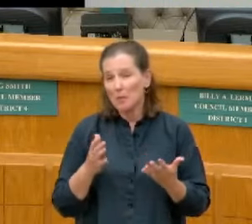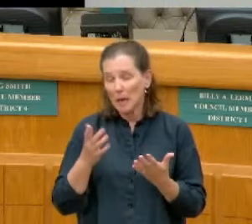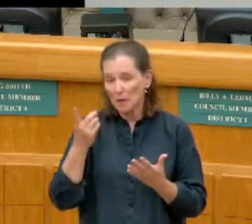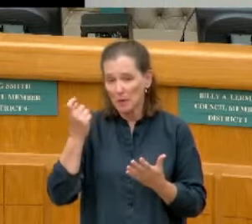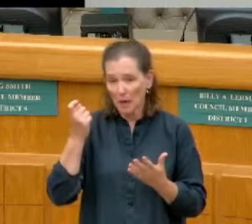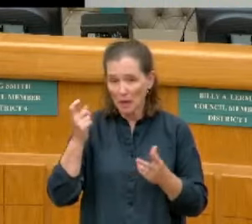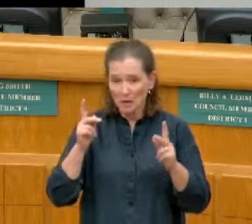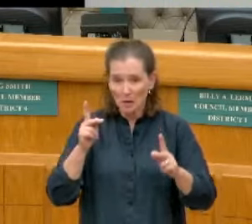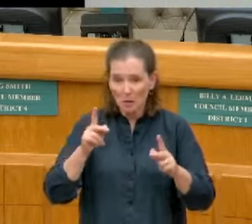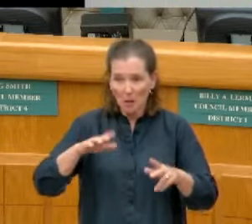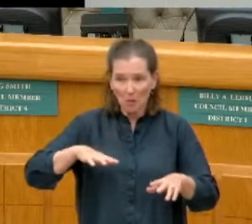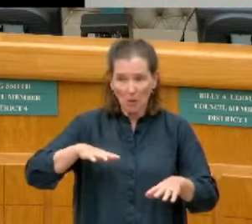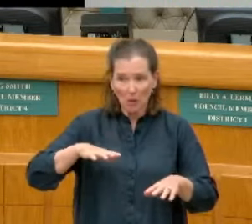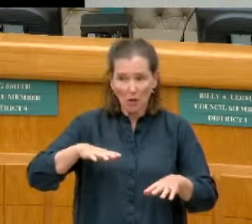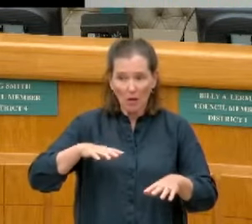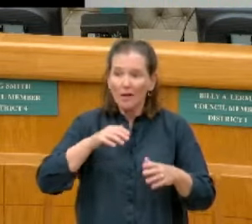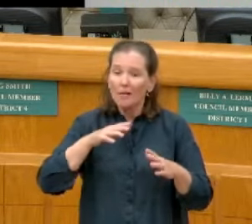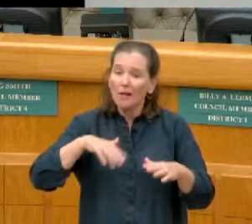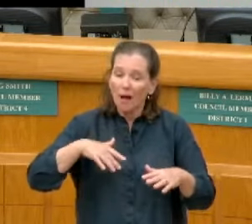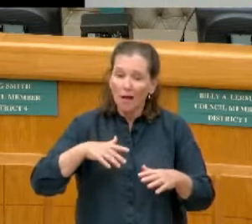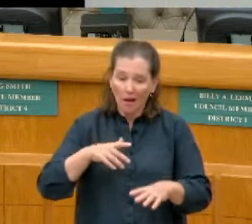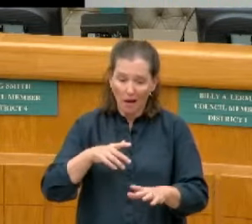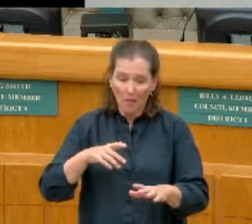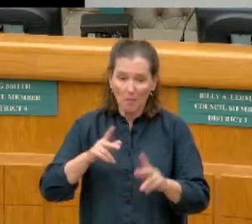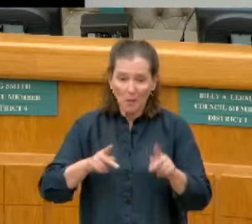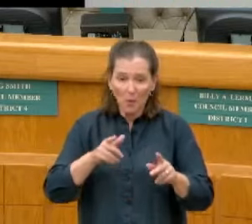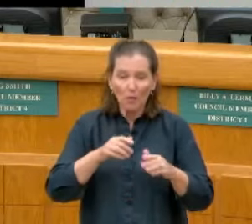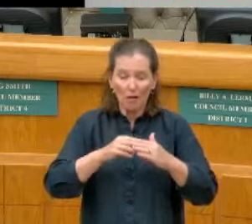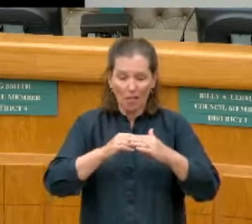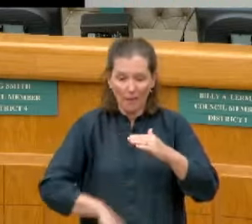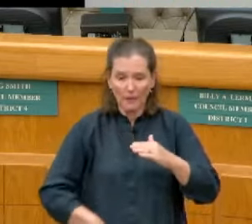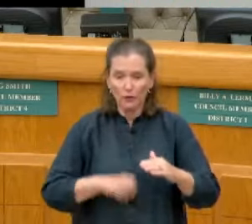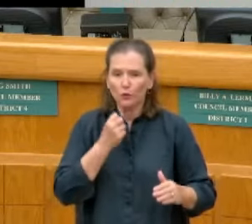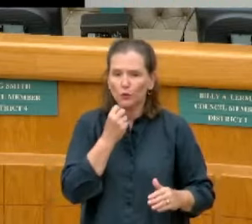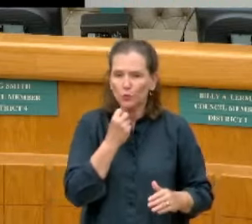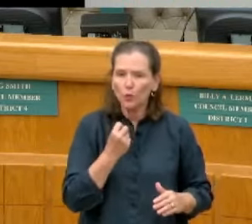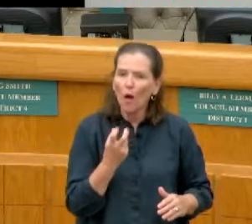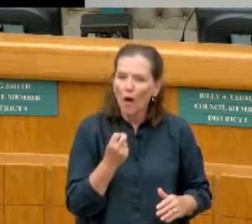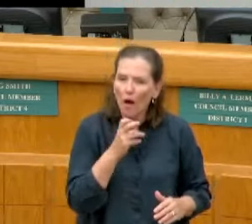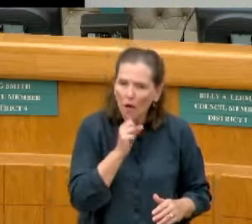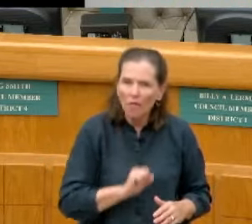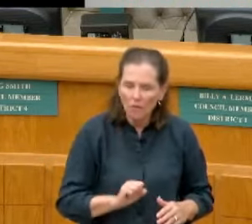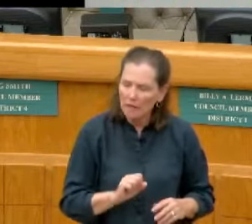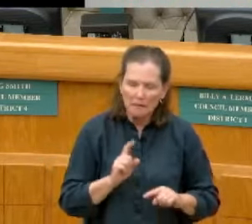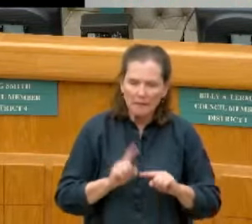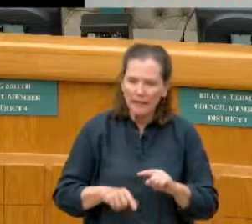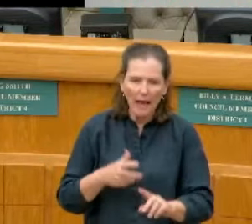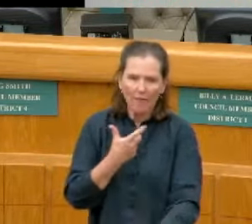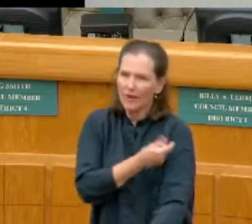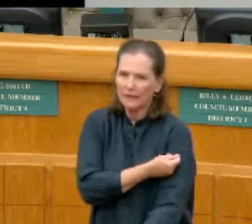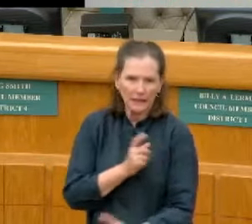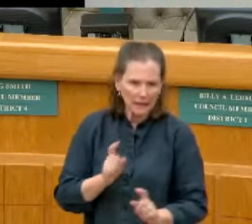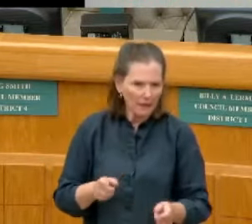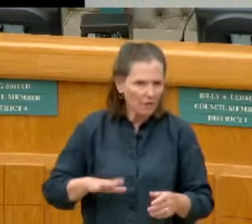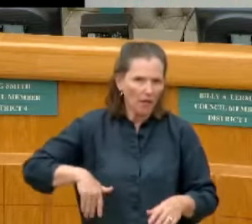age 12 and the widespread circulation in the United States of the Delta variant. Almost half,